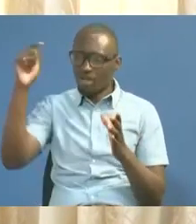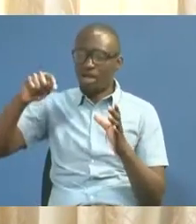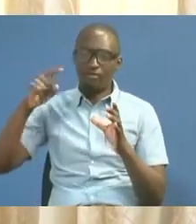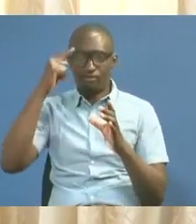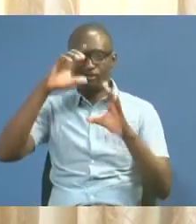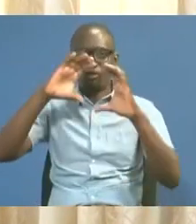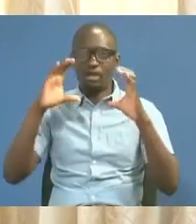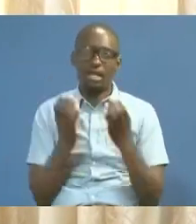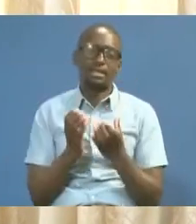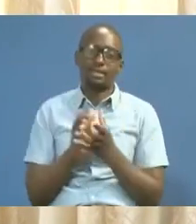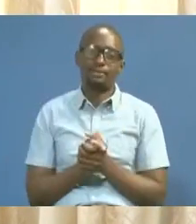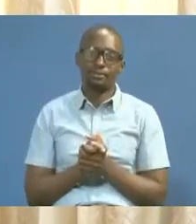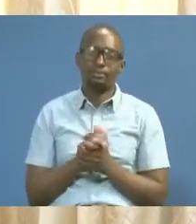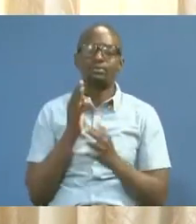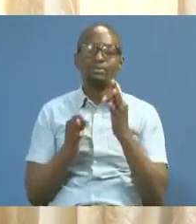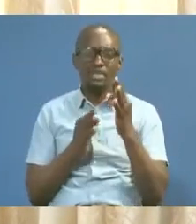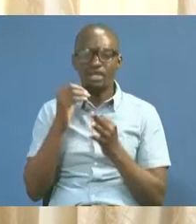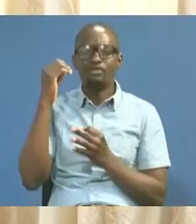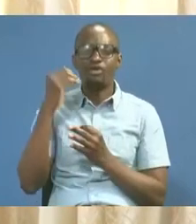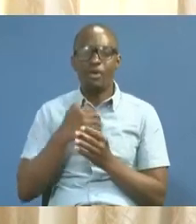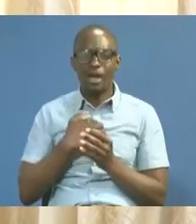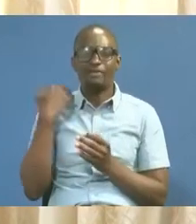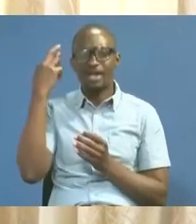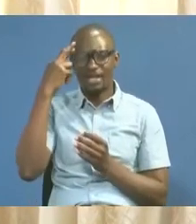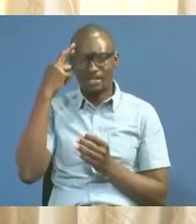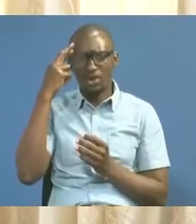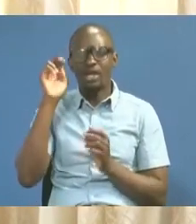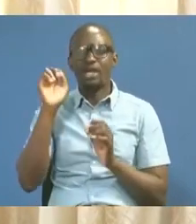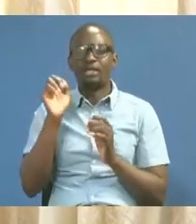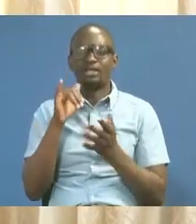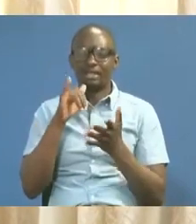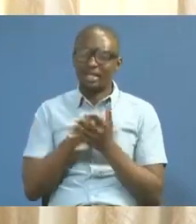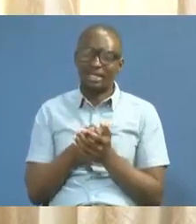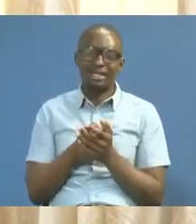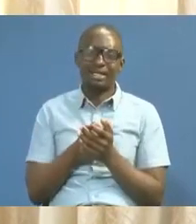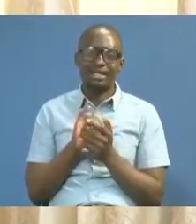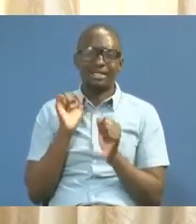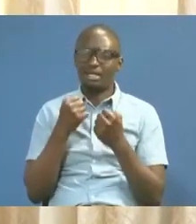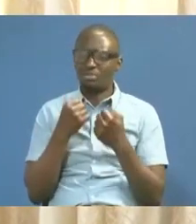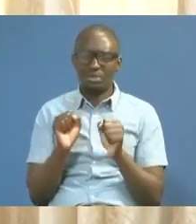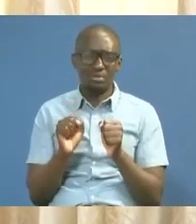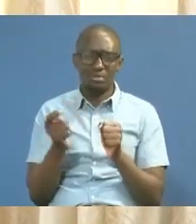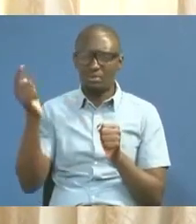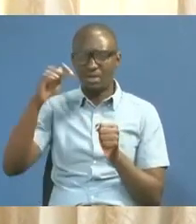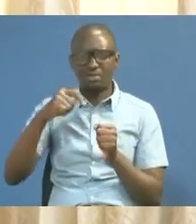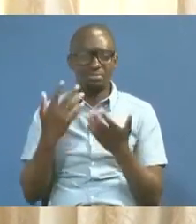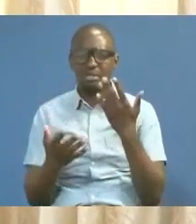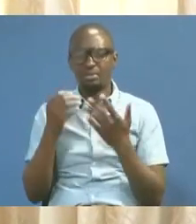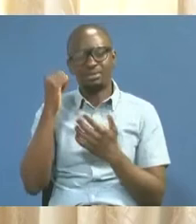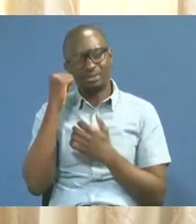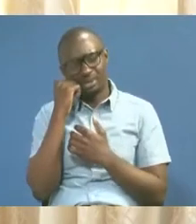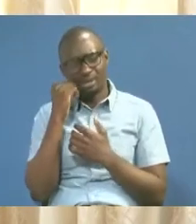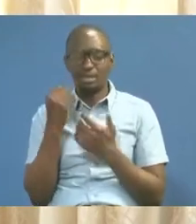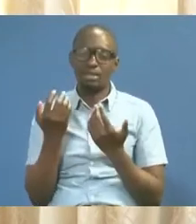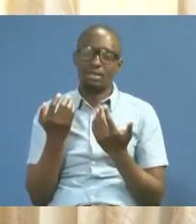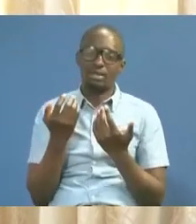classes. If for one reason or another you are unable to attend classes, maybe you are sick, you'll be required to produce